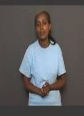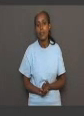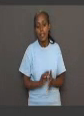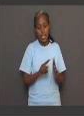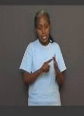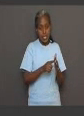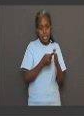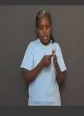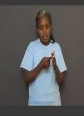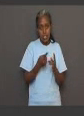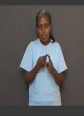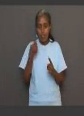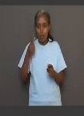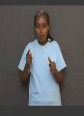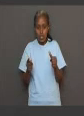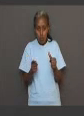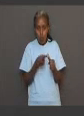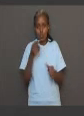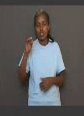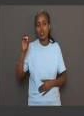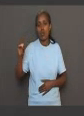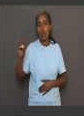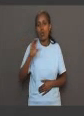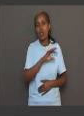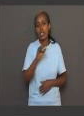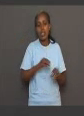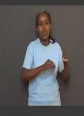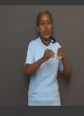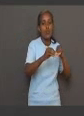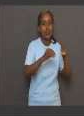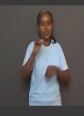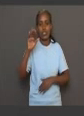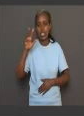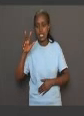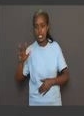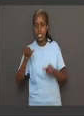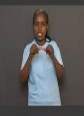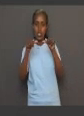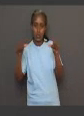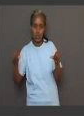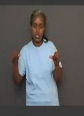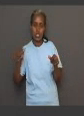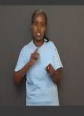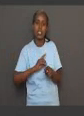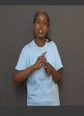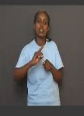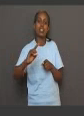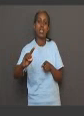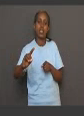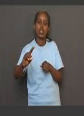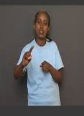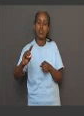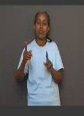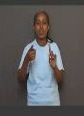Start from the origin O and move 3 units in the direction of